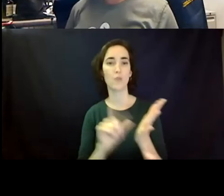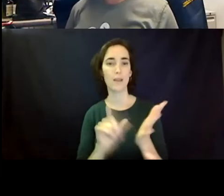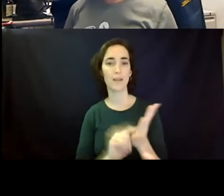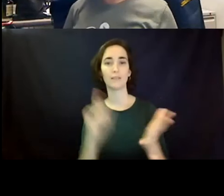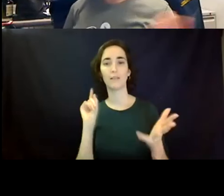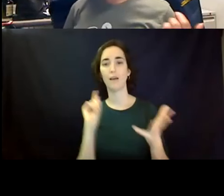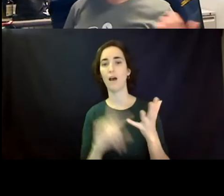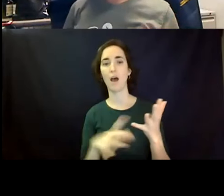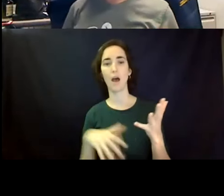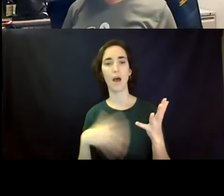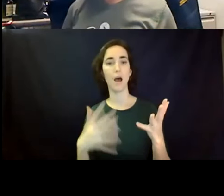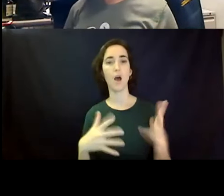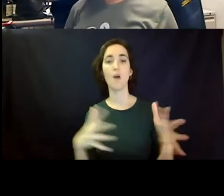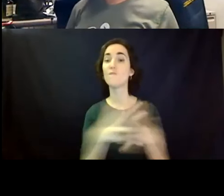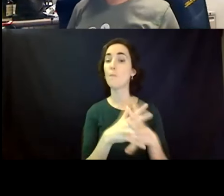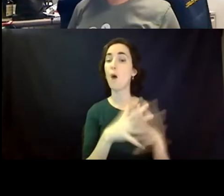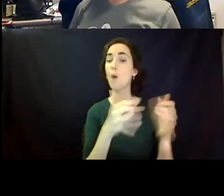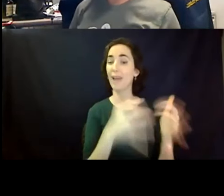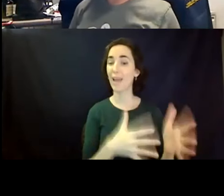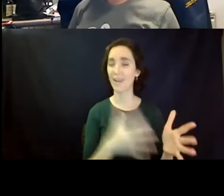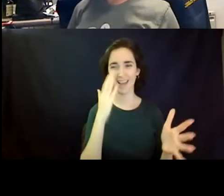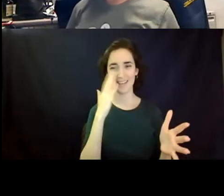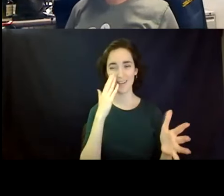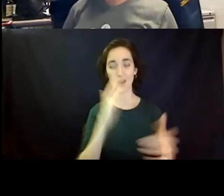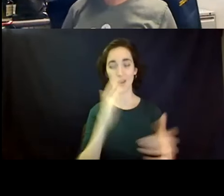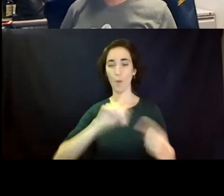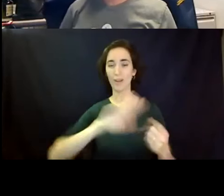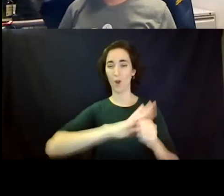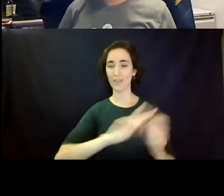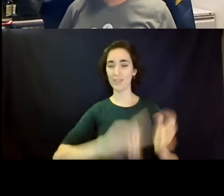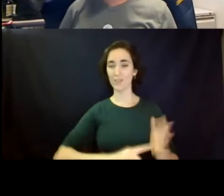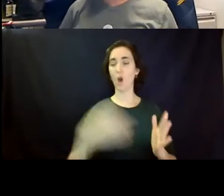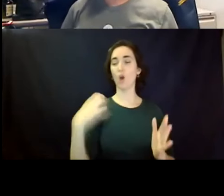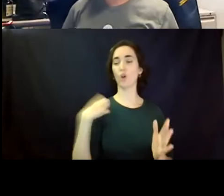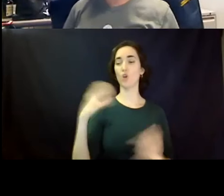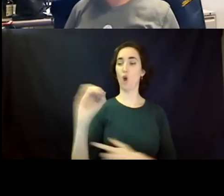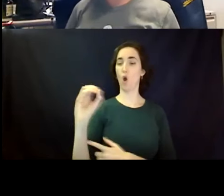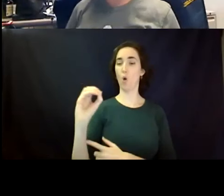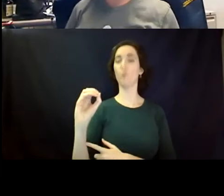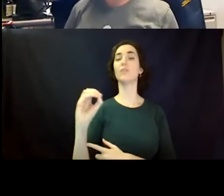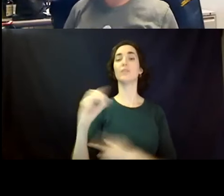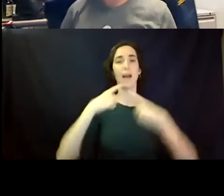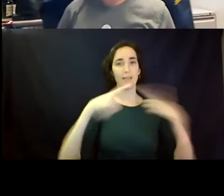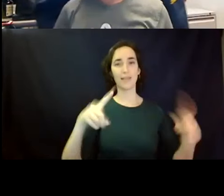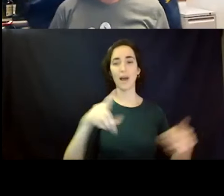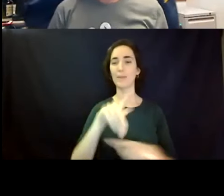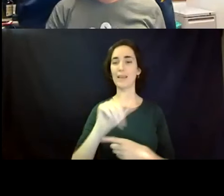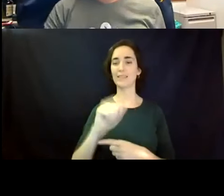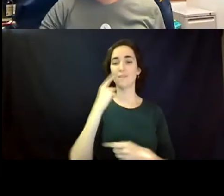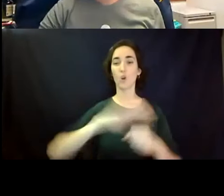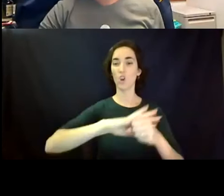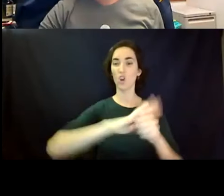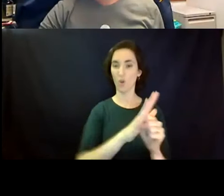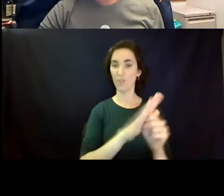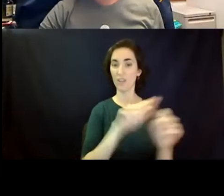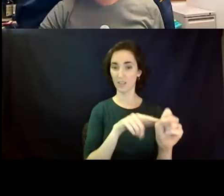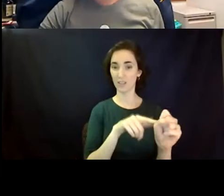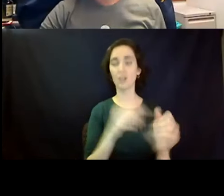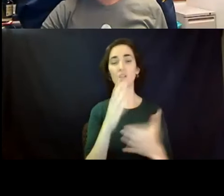of football players. I know at the beginning of COVID, we got Coach O to do a COVID PSA. So we do have